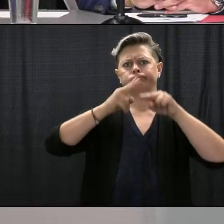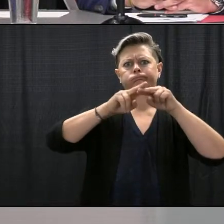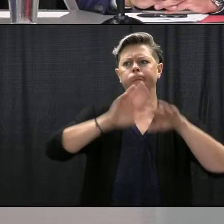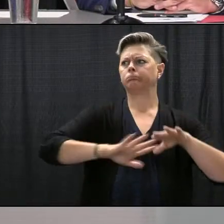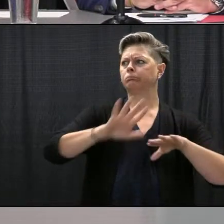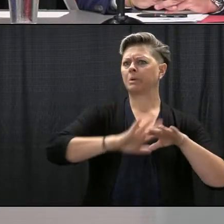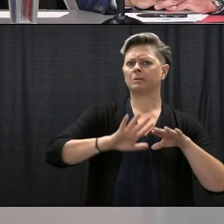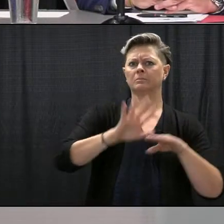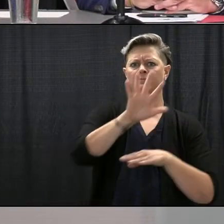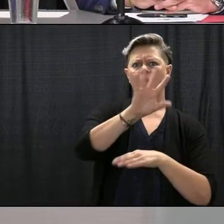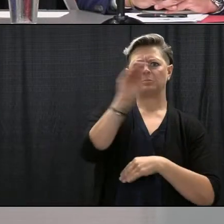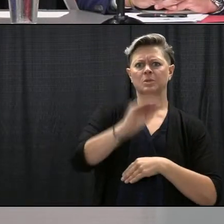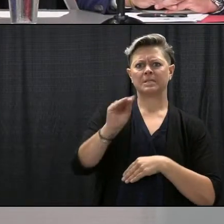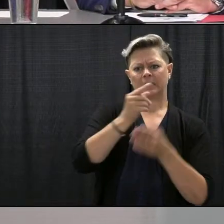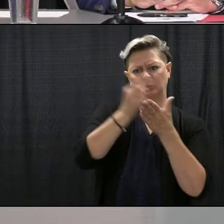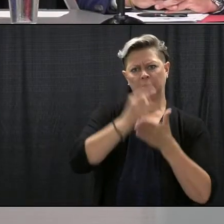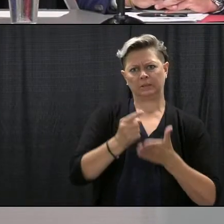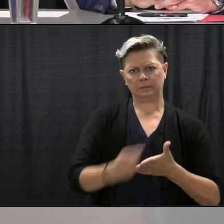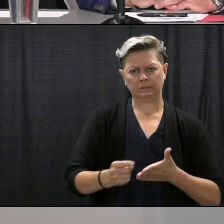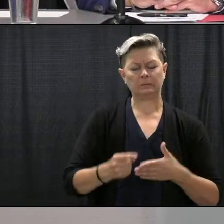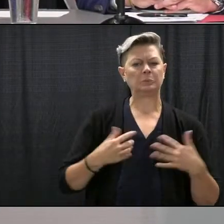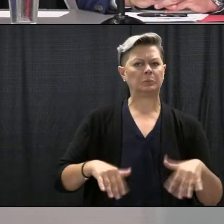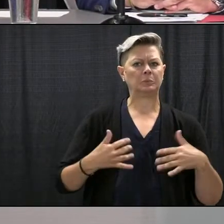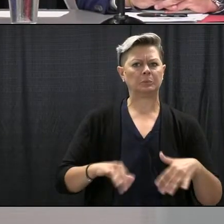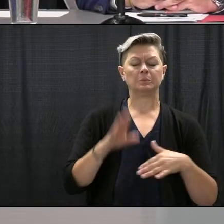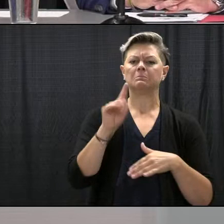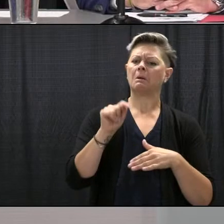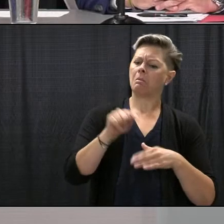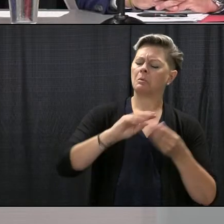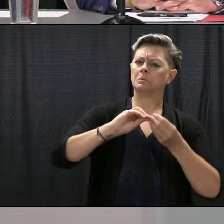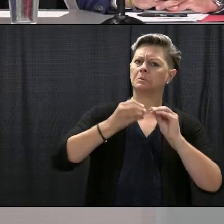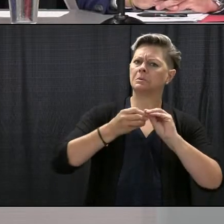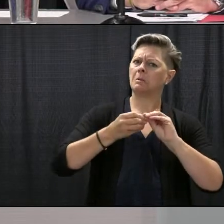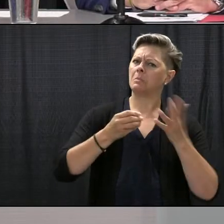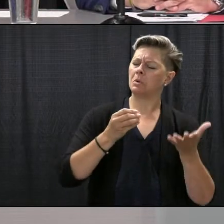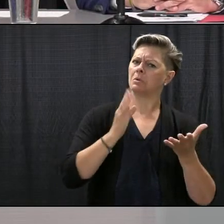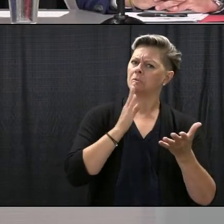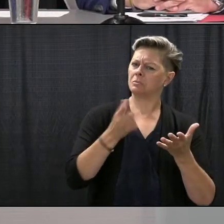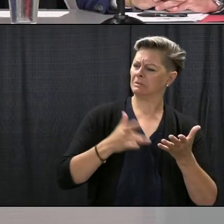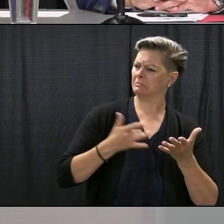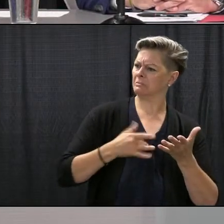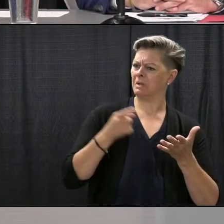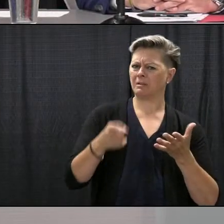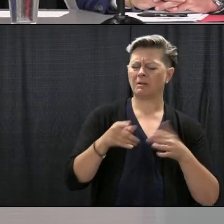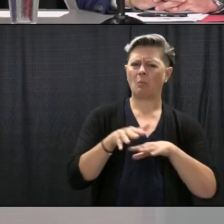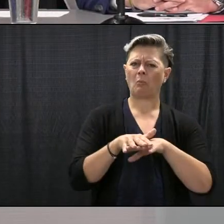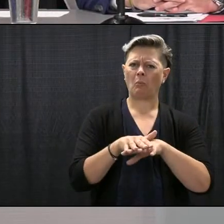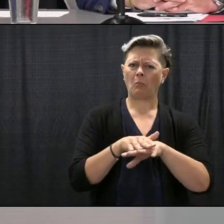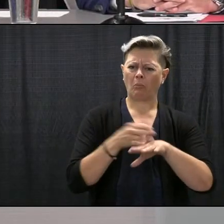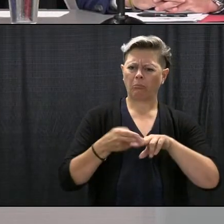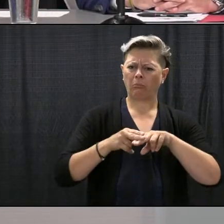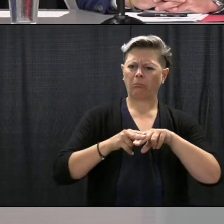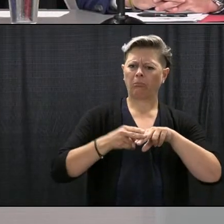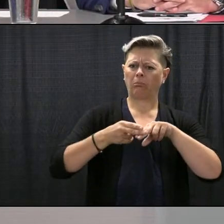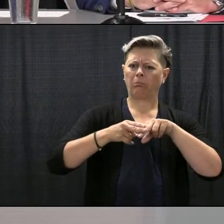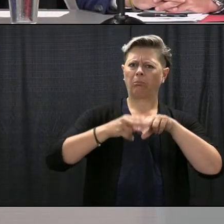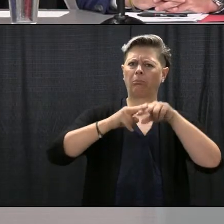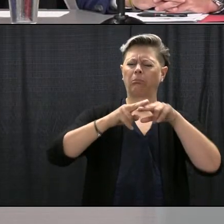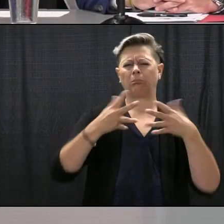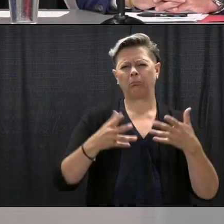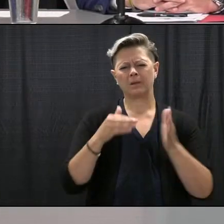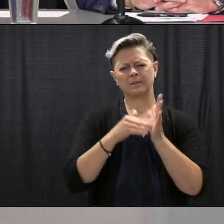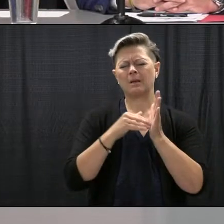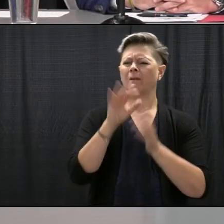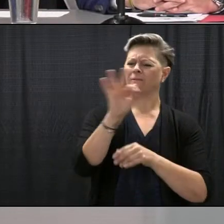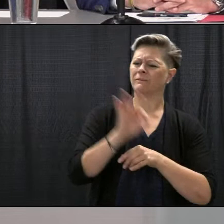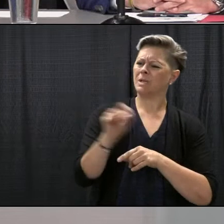in a week. But the first dose numbers, they really have moved rather glacially. Dr. Fitzgerald, you said you want